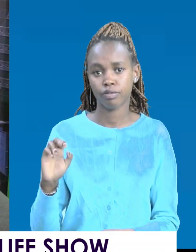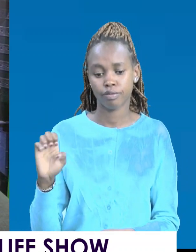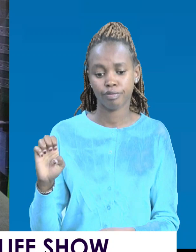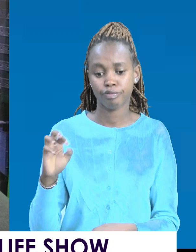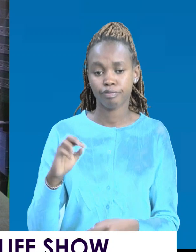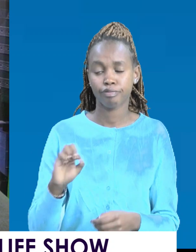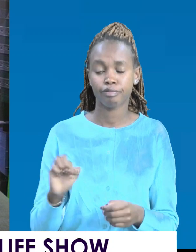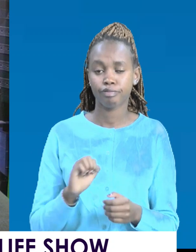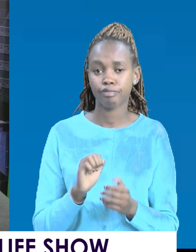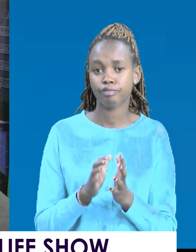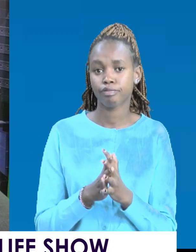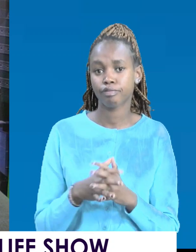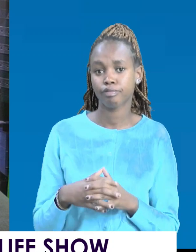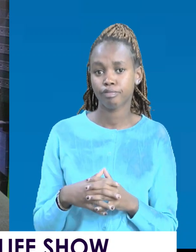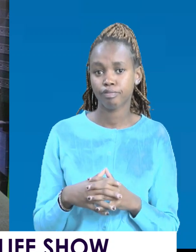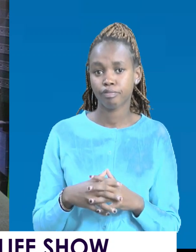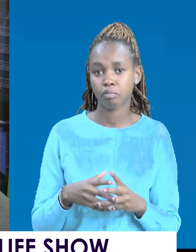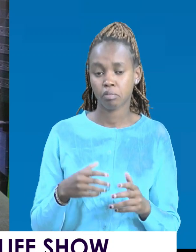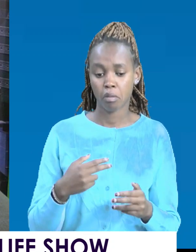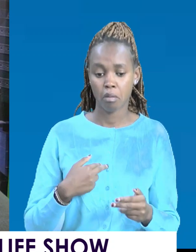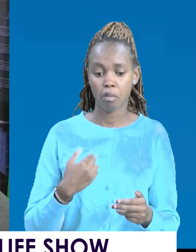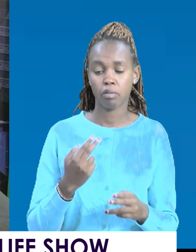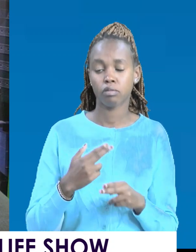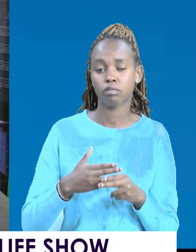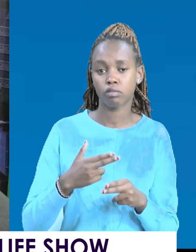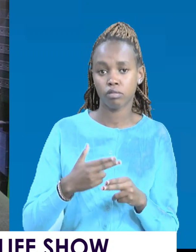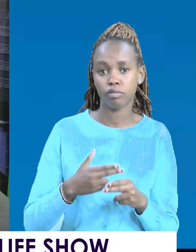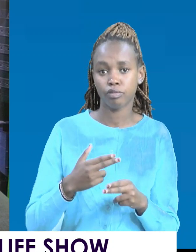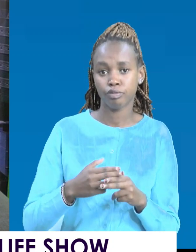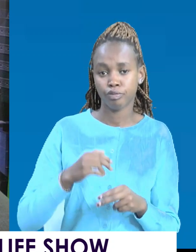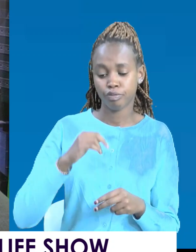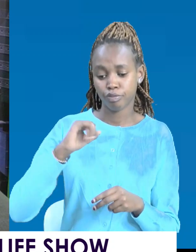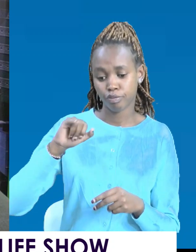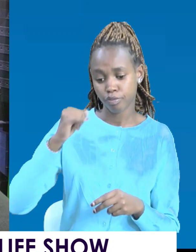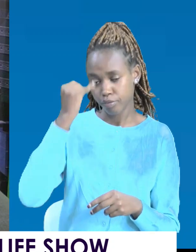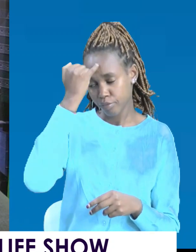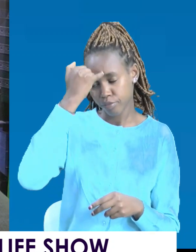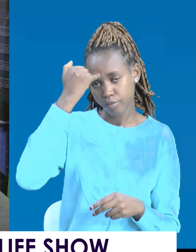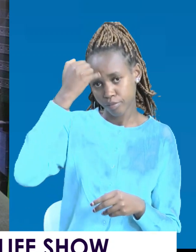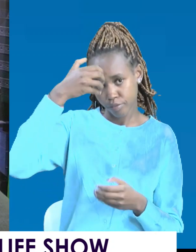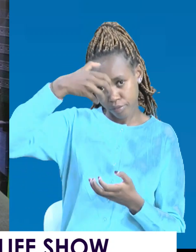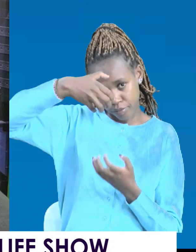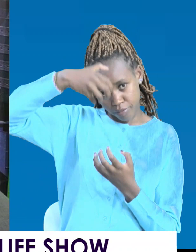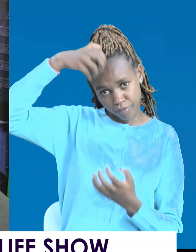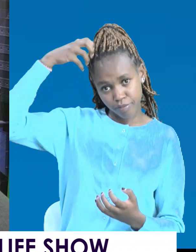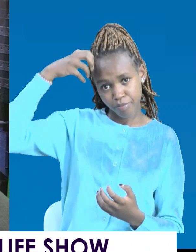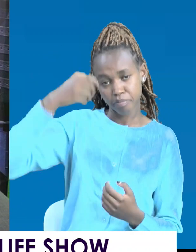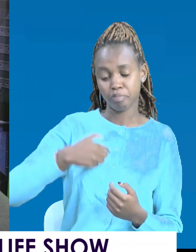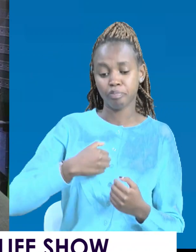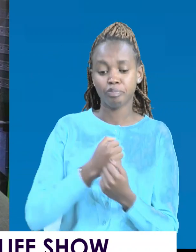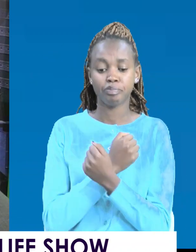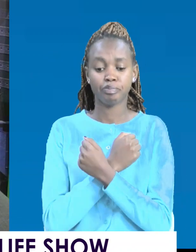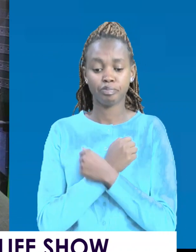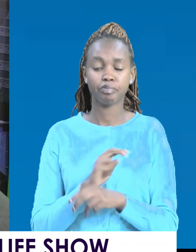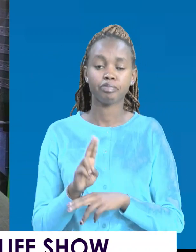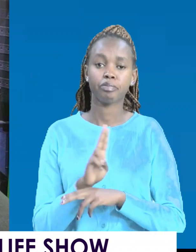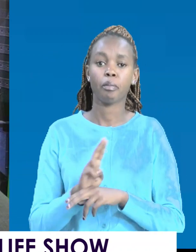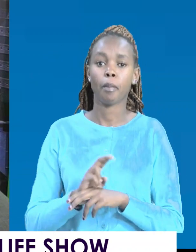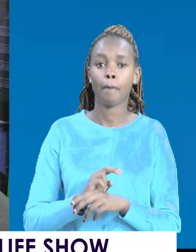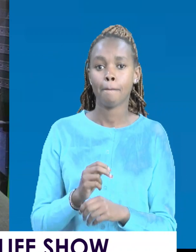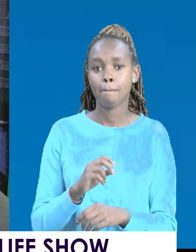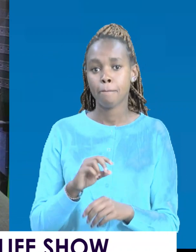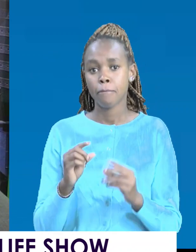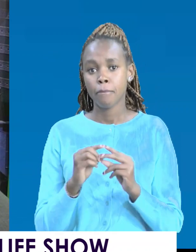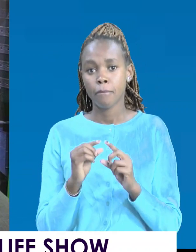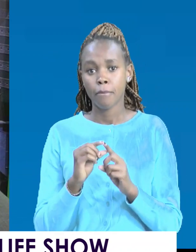powerful name is Jonah Simba. I love using the word powerful because I know